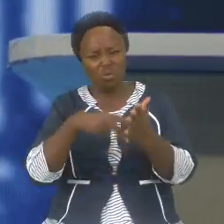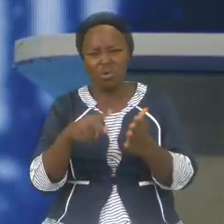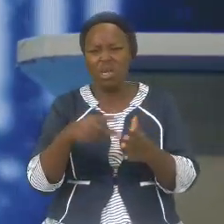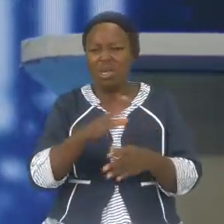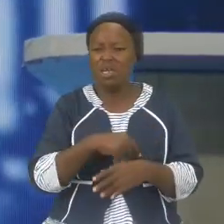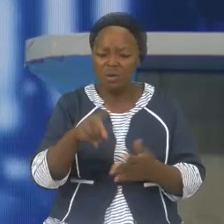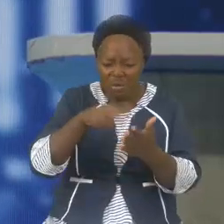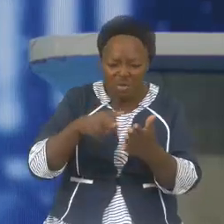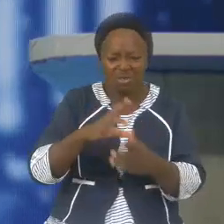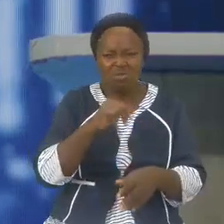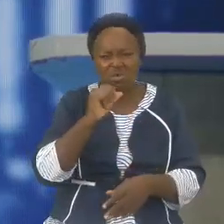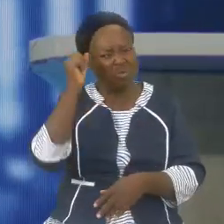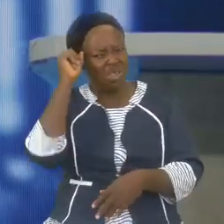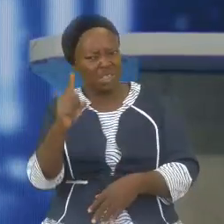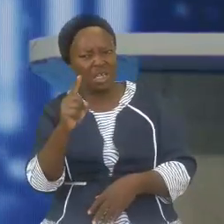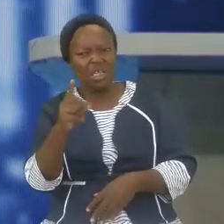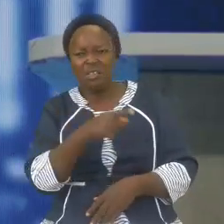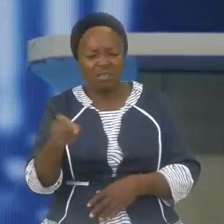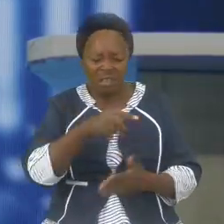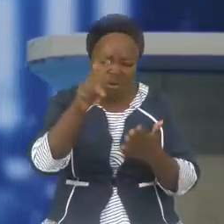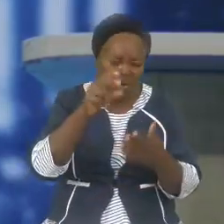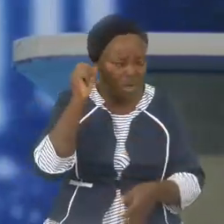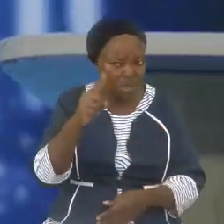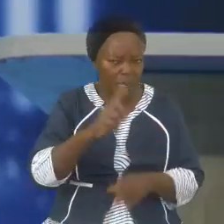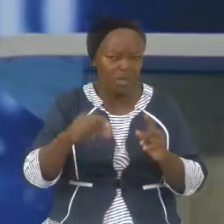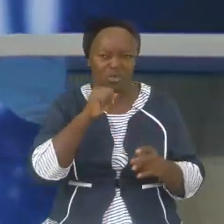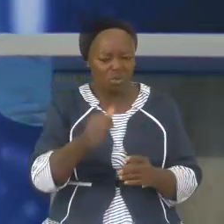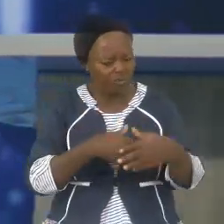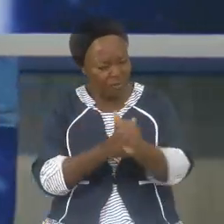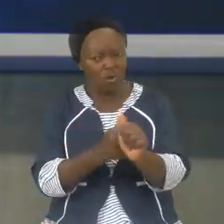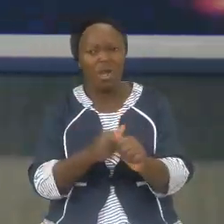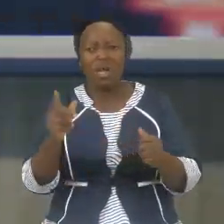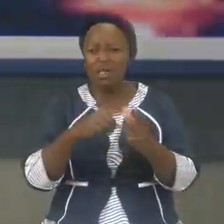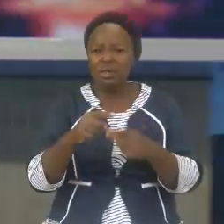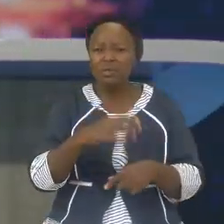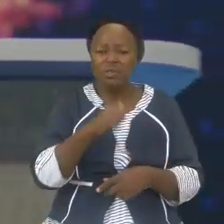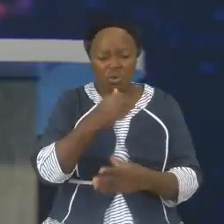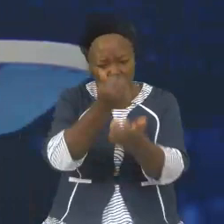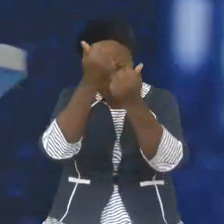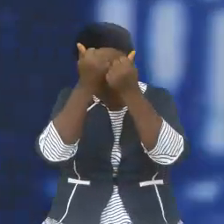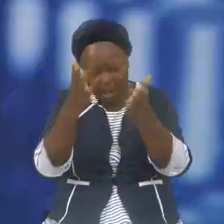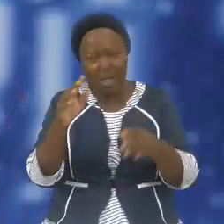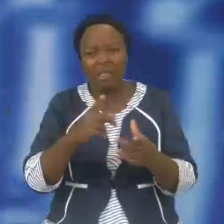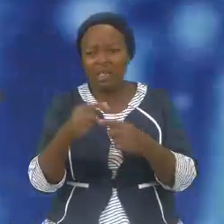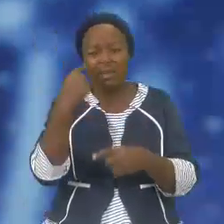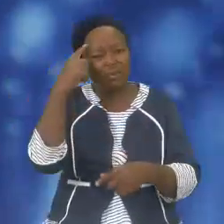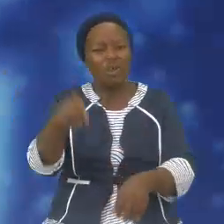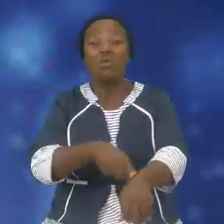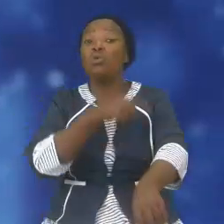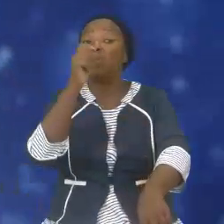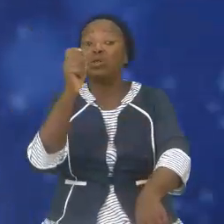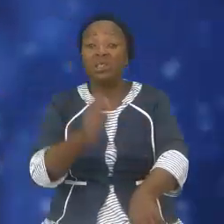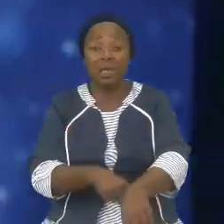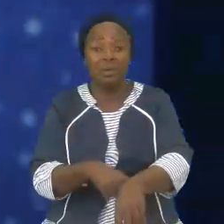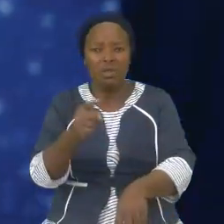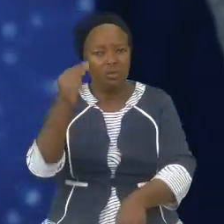not understand. They understood, but they will not follow. They will not obey. It says, for a long season, think